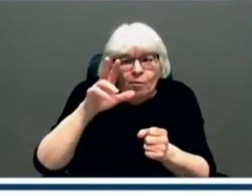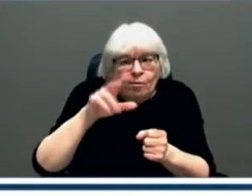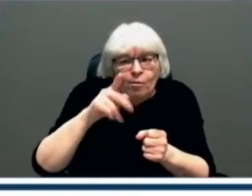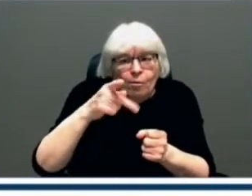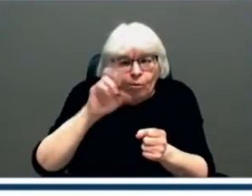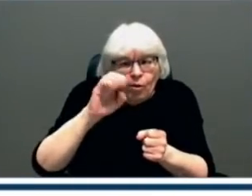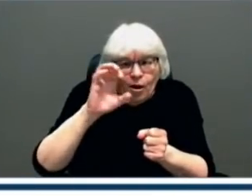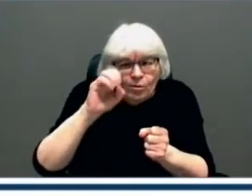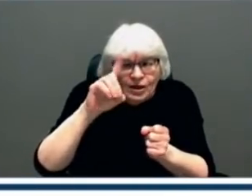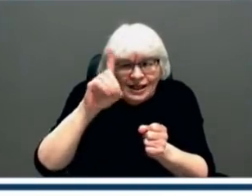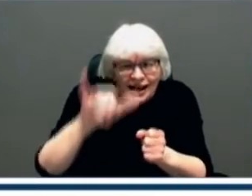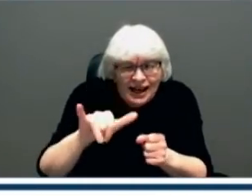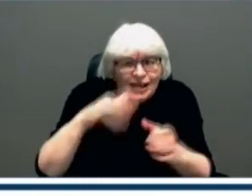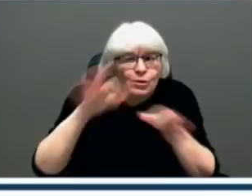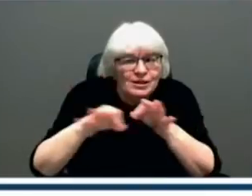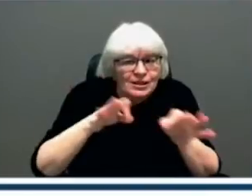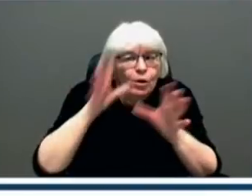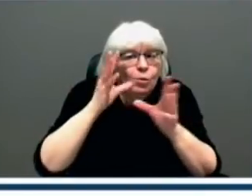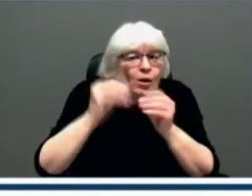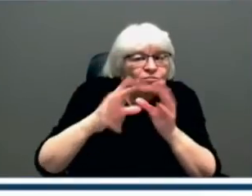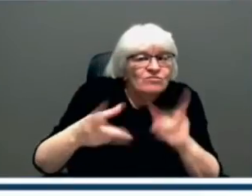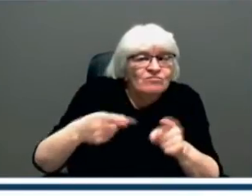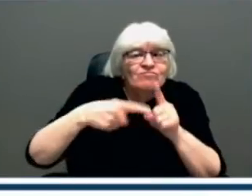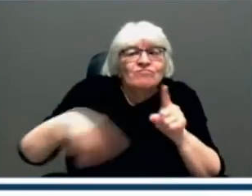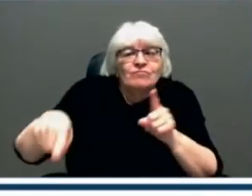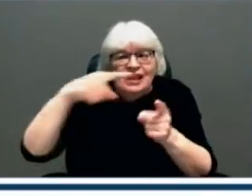report and the key takeaways for public health.